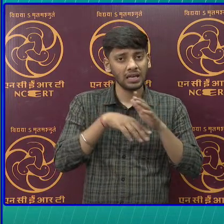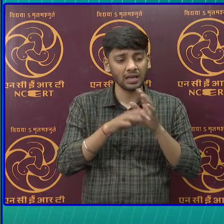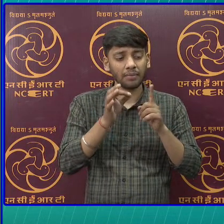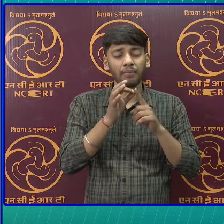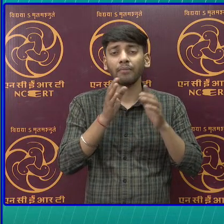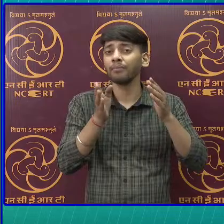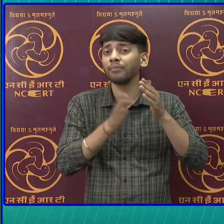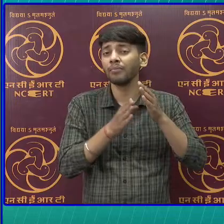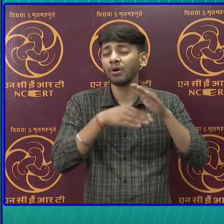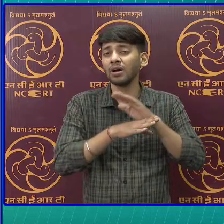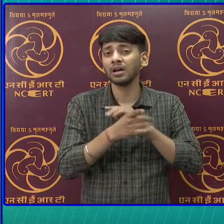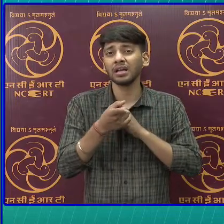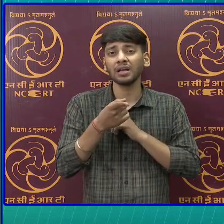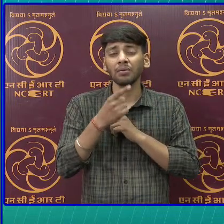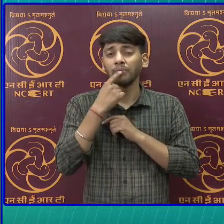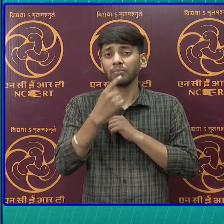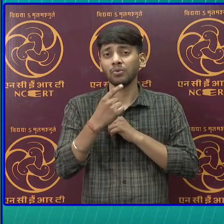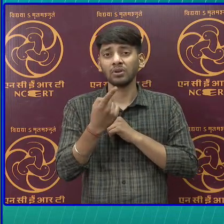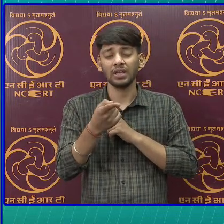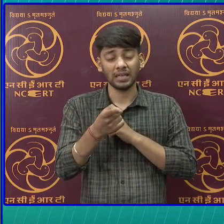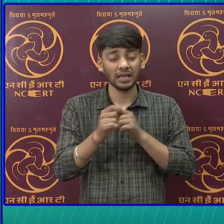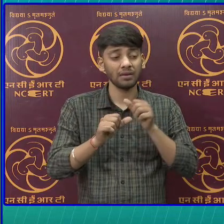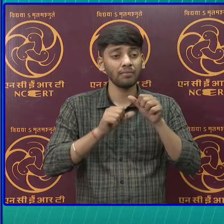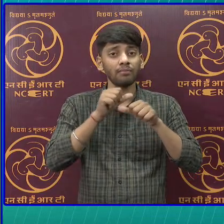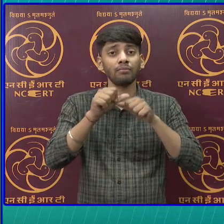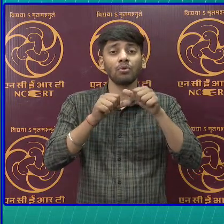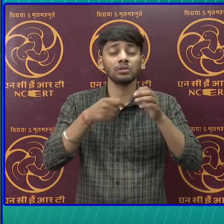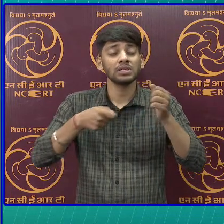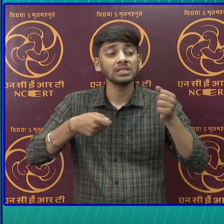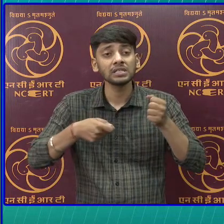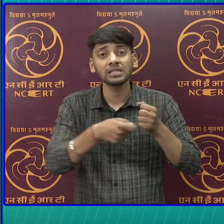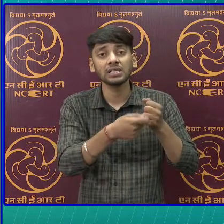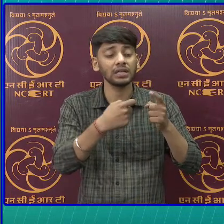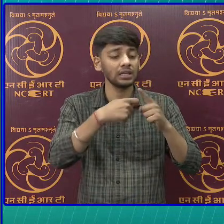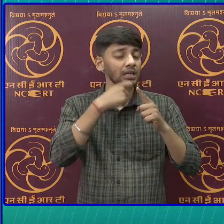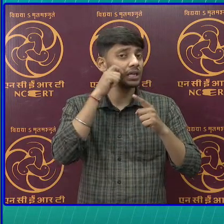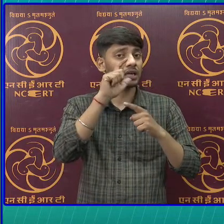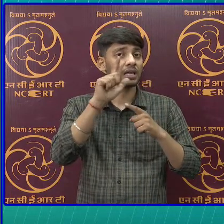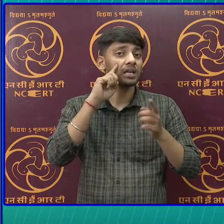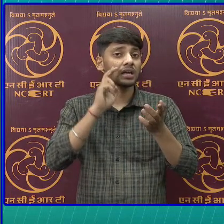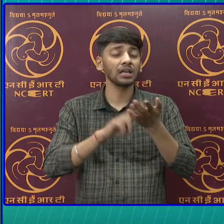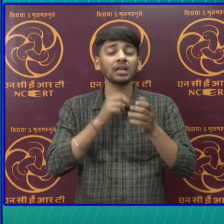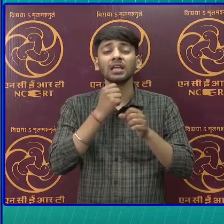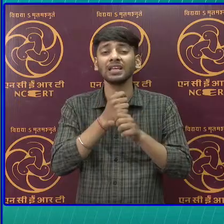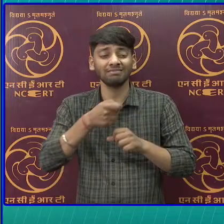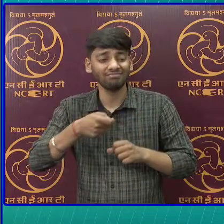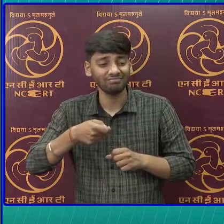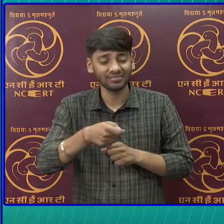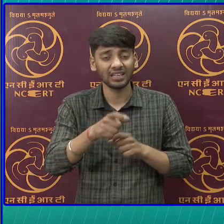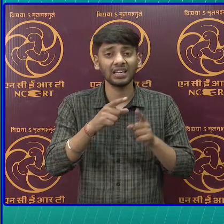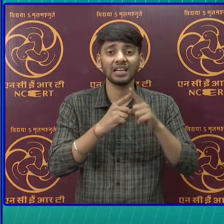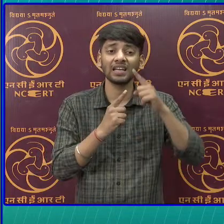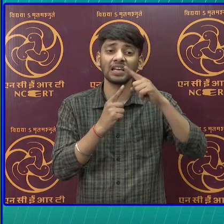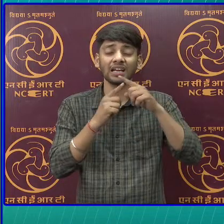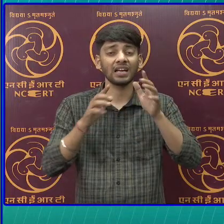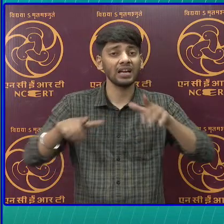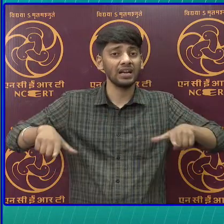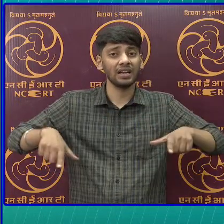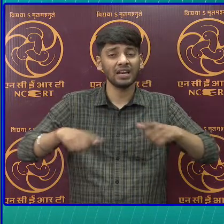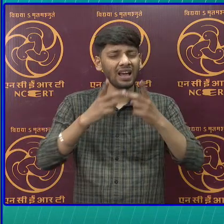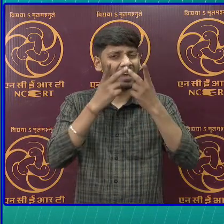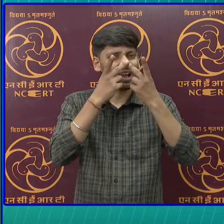this stanza criticizes this process of killing a tree, and here you will get many violent